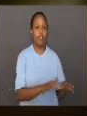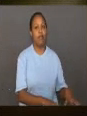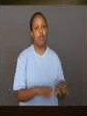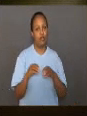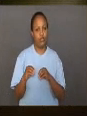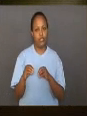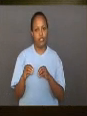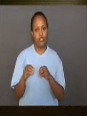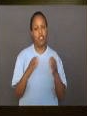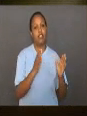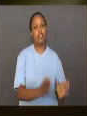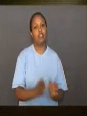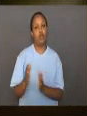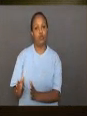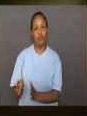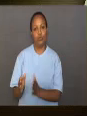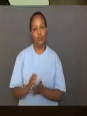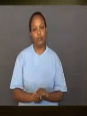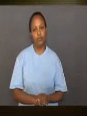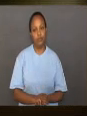Students, let's get ready.